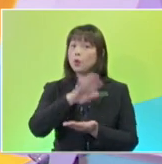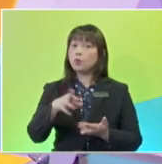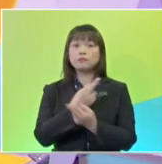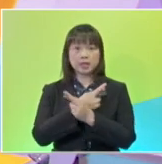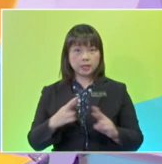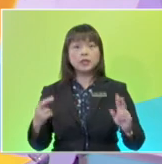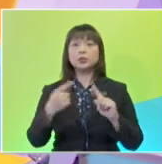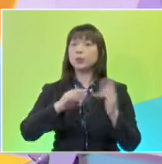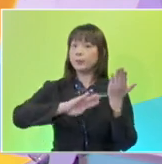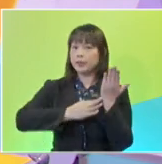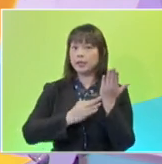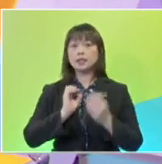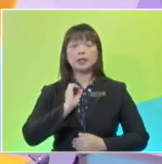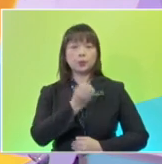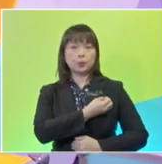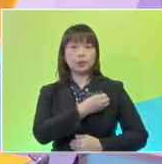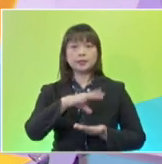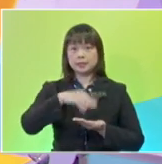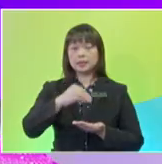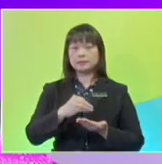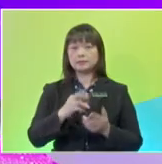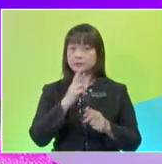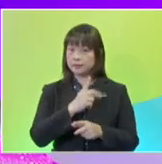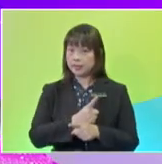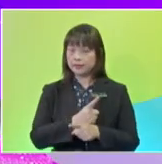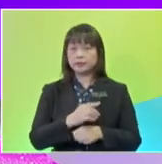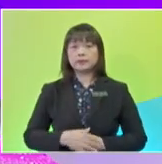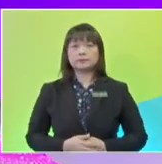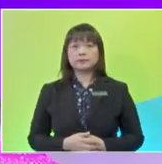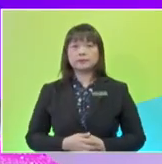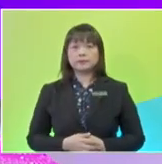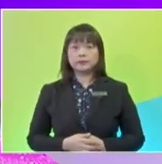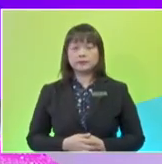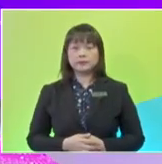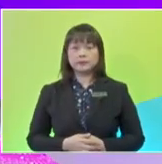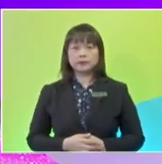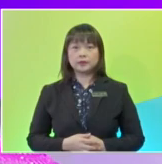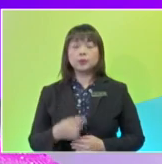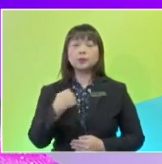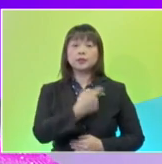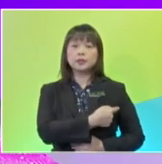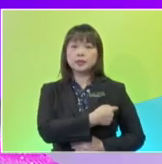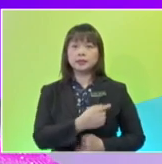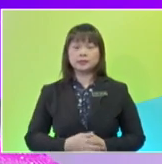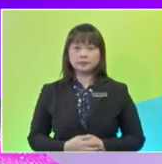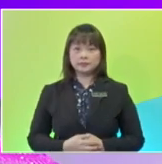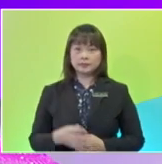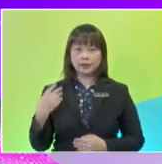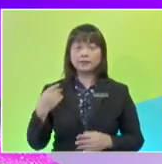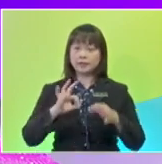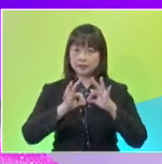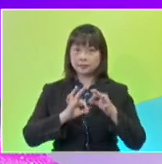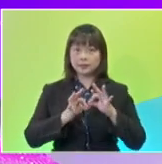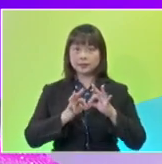begin our session, am I right? Yes, all ready. Right. Without further ado, let me also quickly introduce our lovely interpreter joining